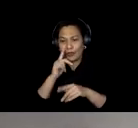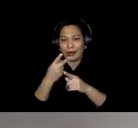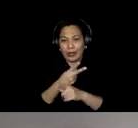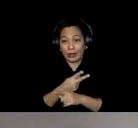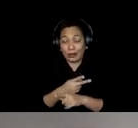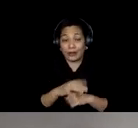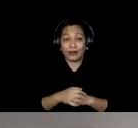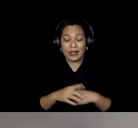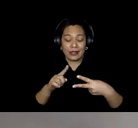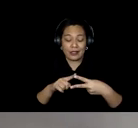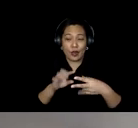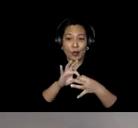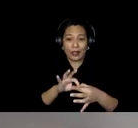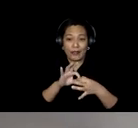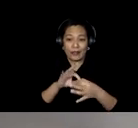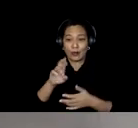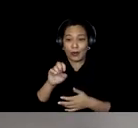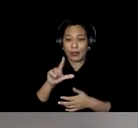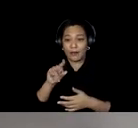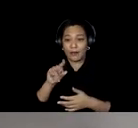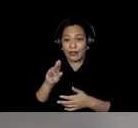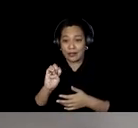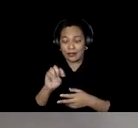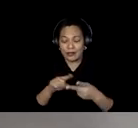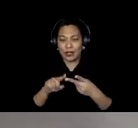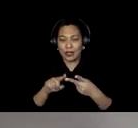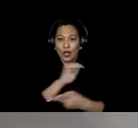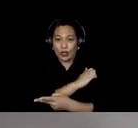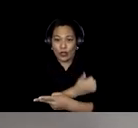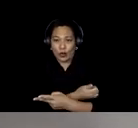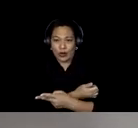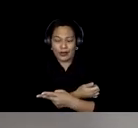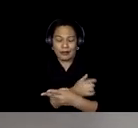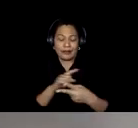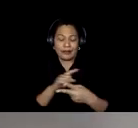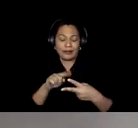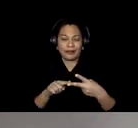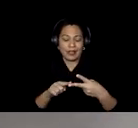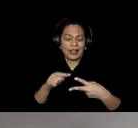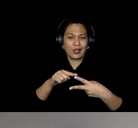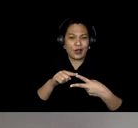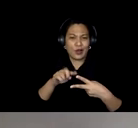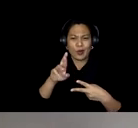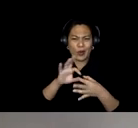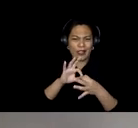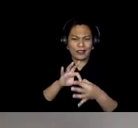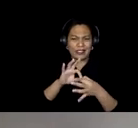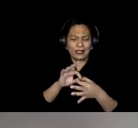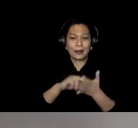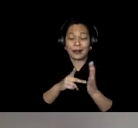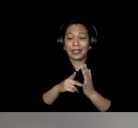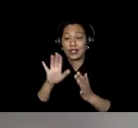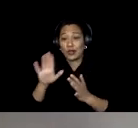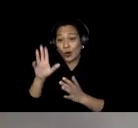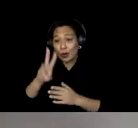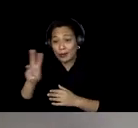that's relevance and authority. So relevance, you can think of simply as how relevant is the page, the content